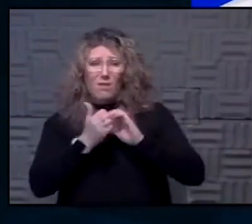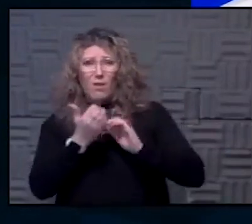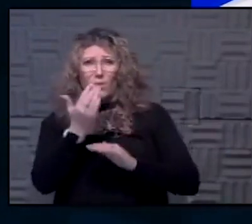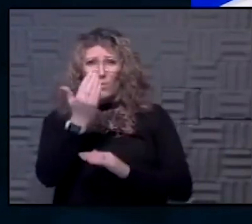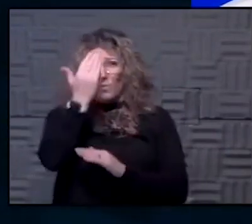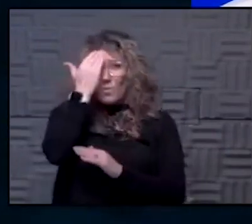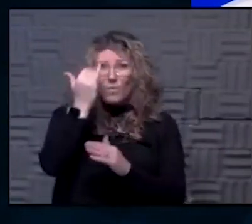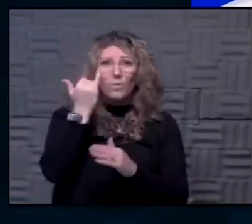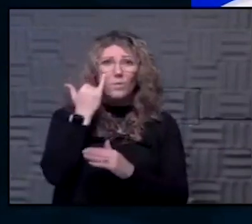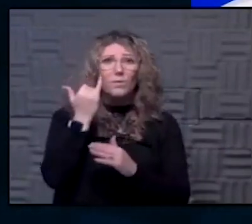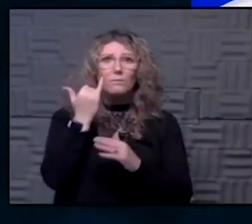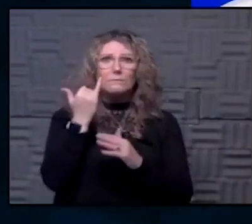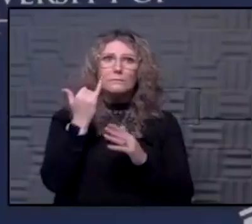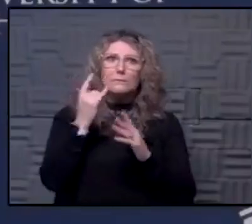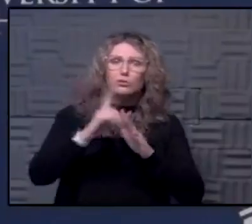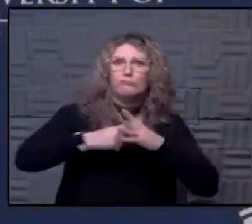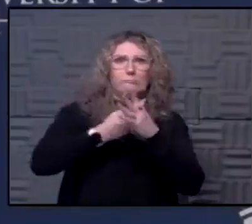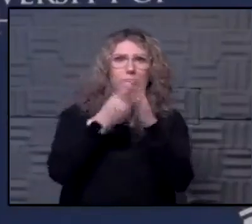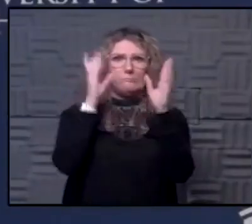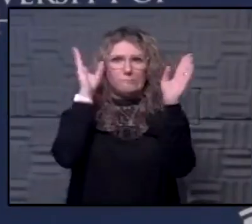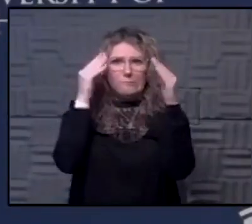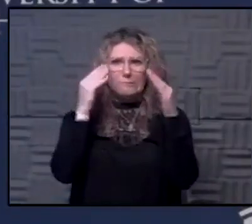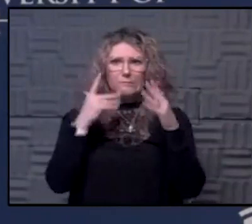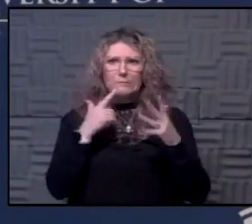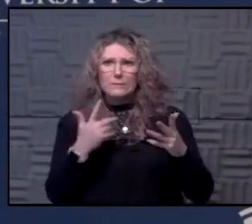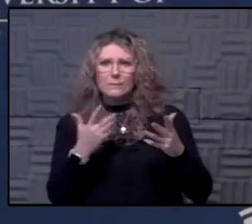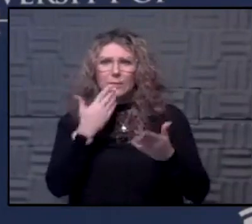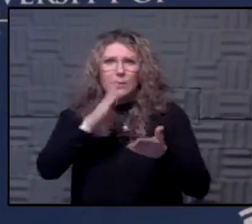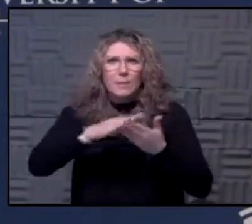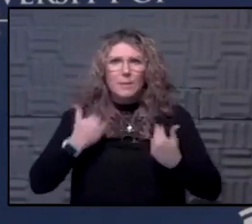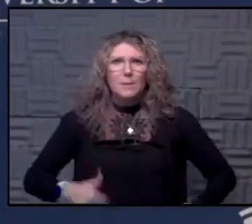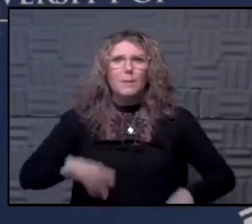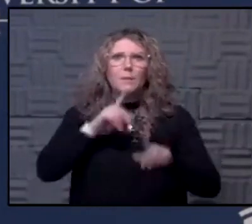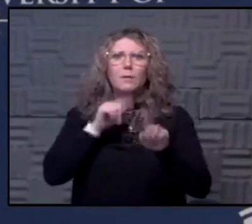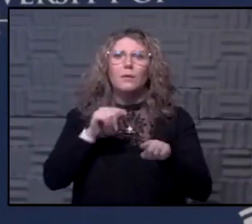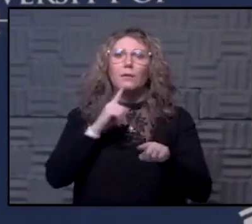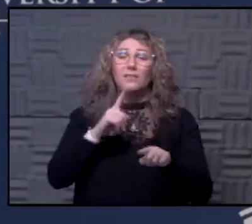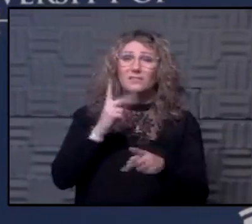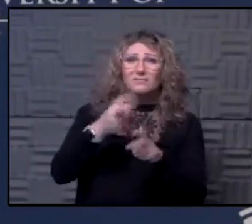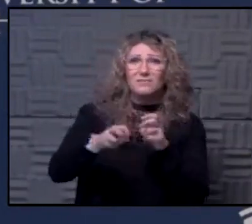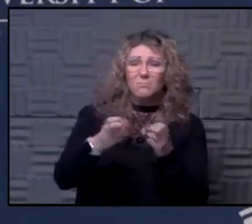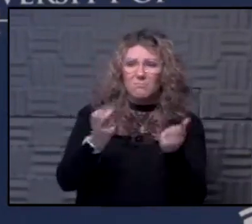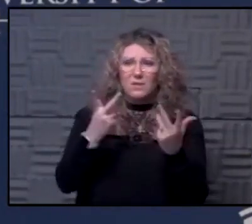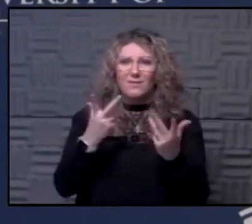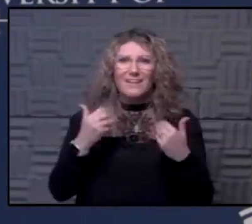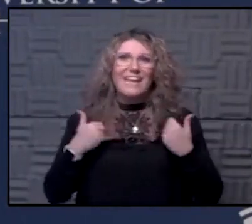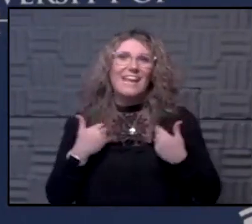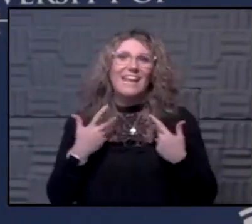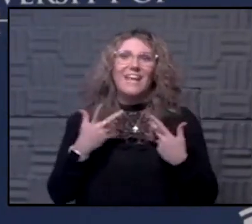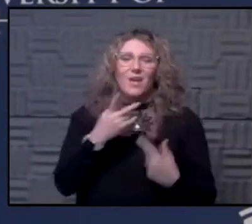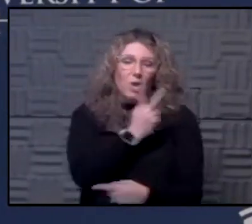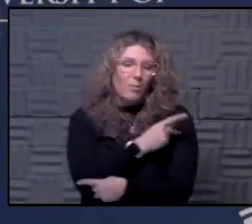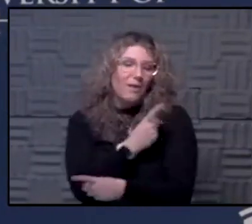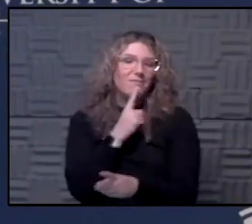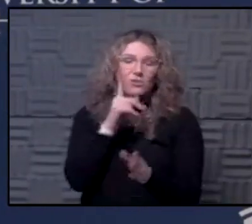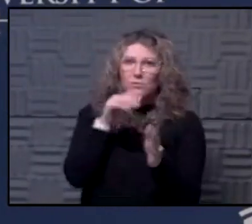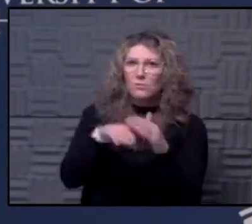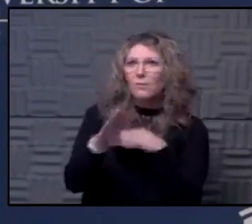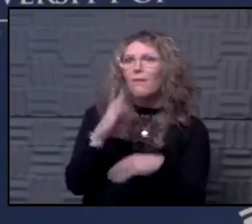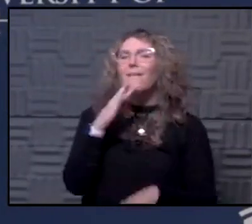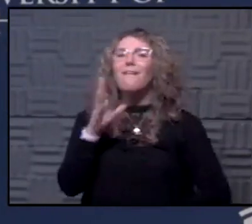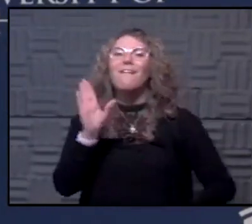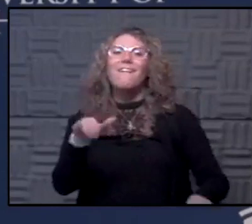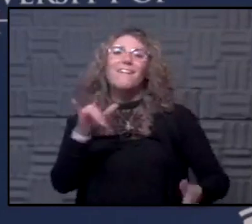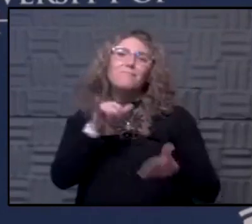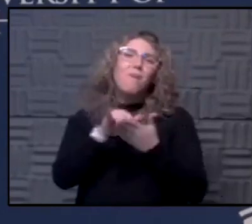into trouble? It can be really tough, and that's why we've seen so many younger patients come in. They just think it's just impossible that a 25-year-old who goes